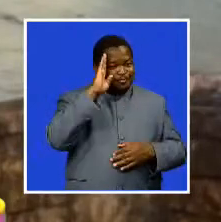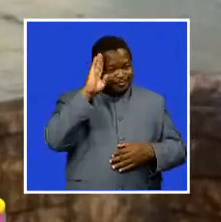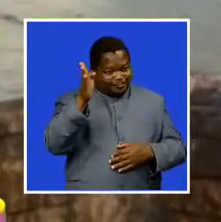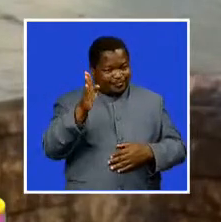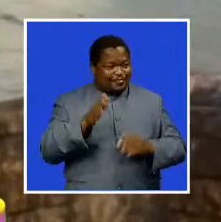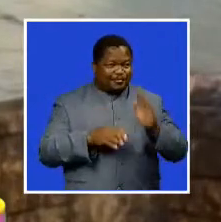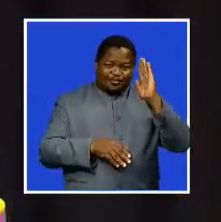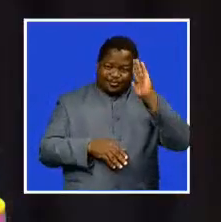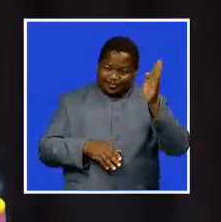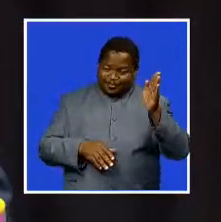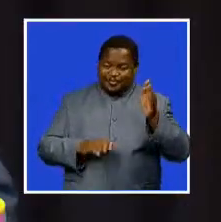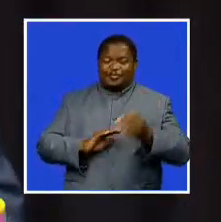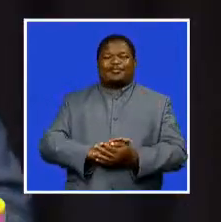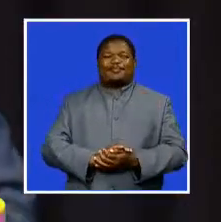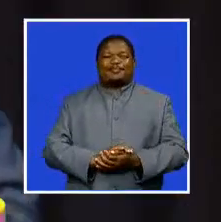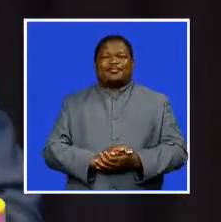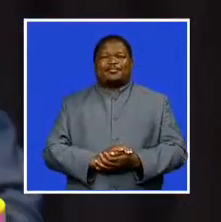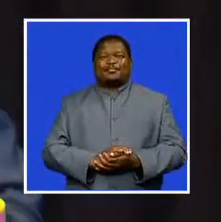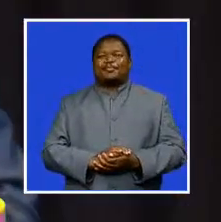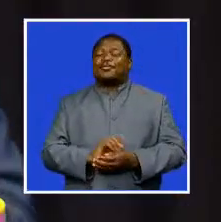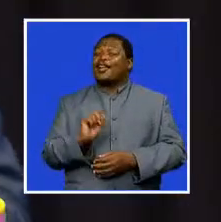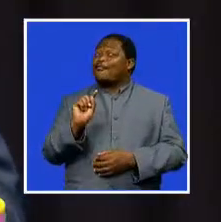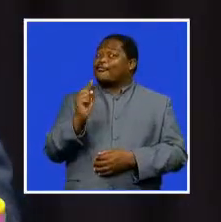Ngicela nje kucala ngecoca indzaba lapha